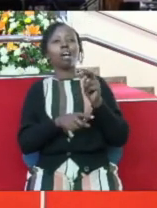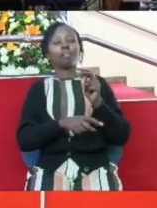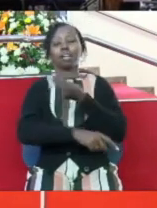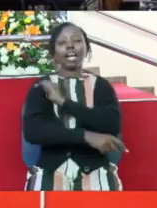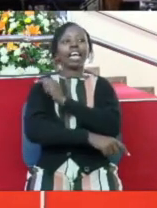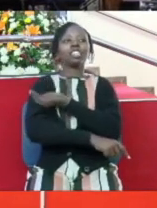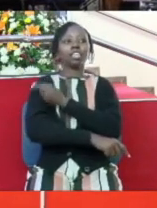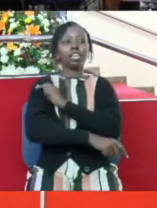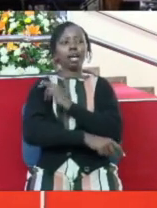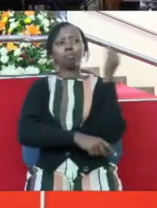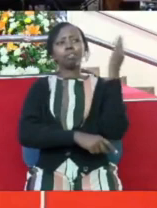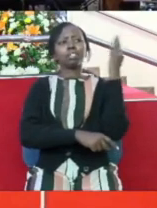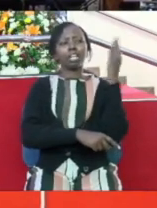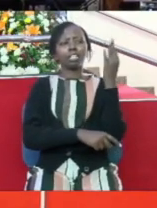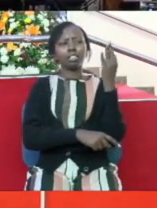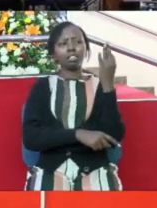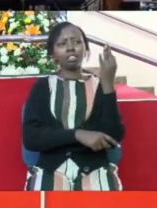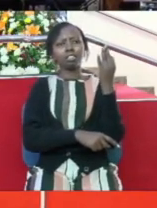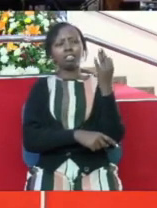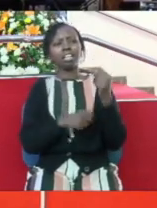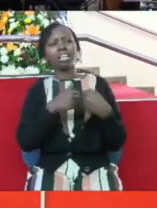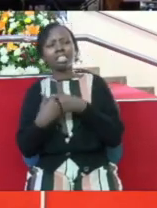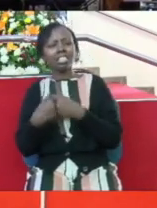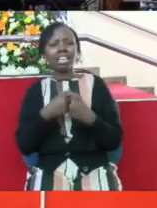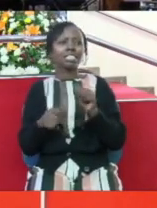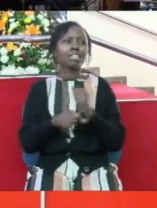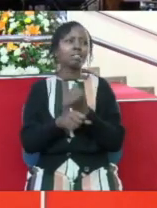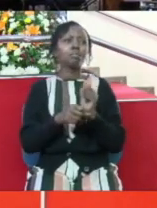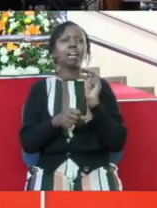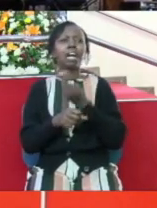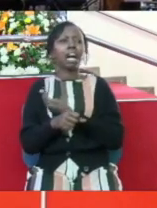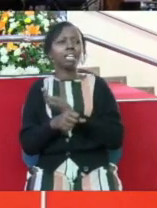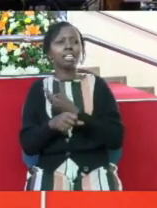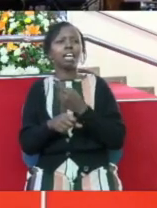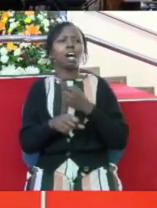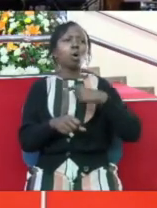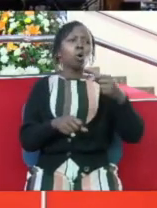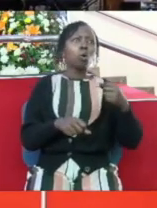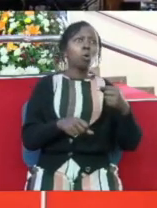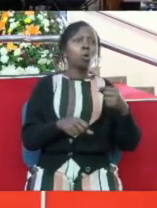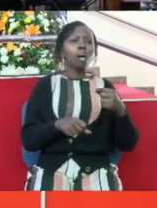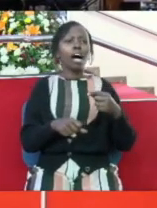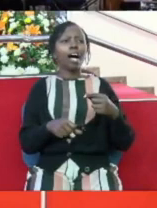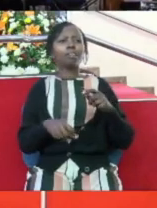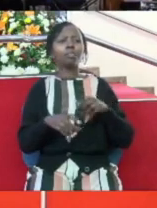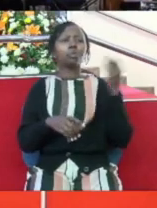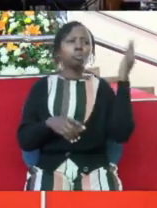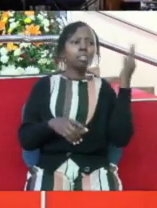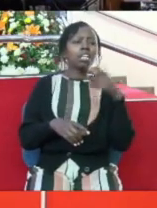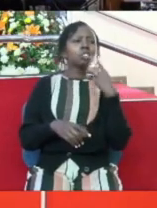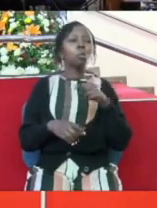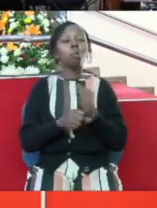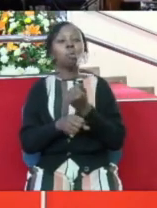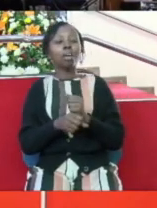Nigeria yuko pale town. Winds that are causing us to run when we hear there's a preacher who is making single people get married. Tukisikia kwamba kuna mhubiri